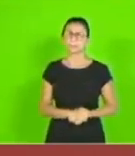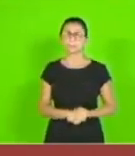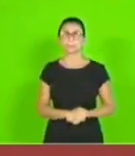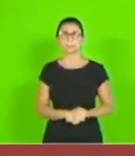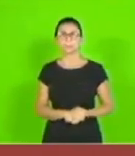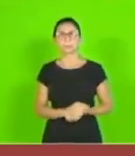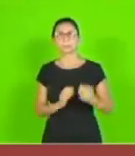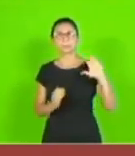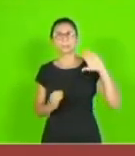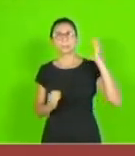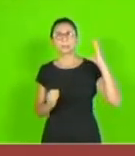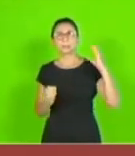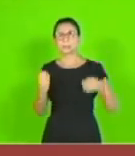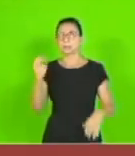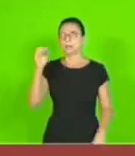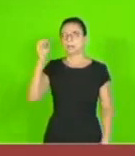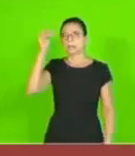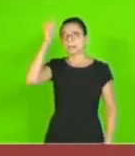and we have to know.